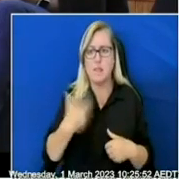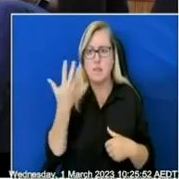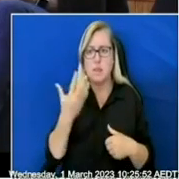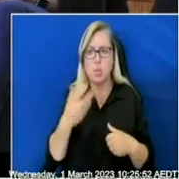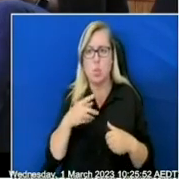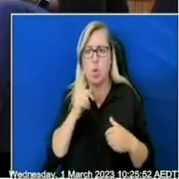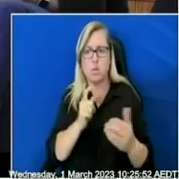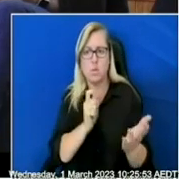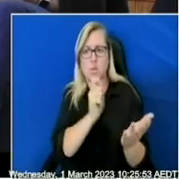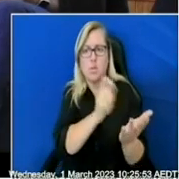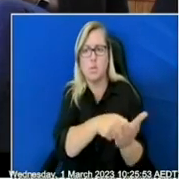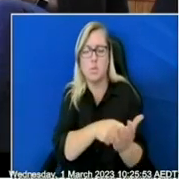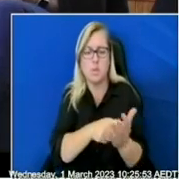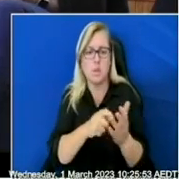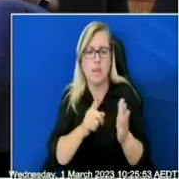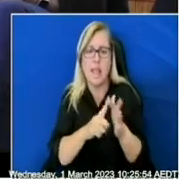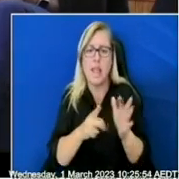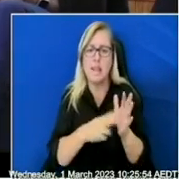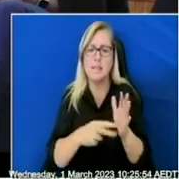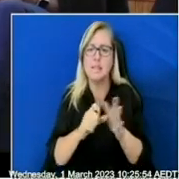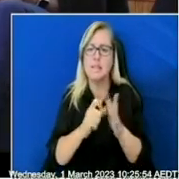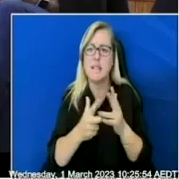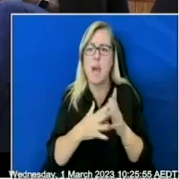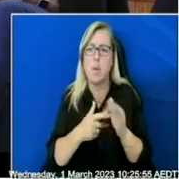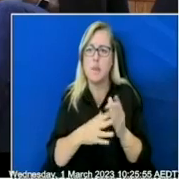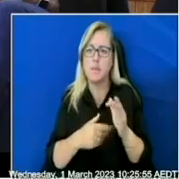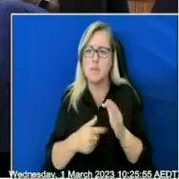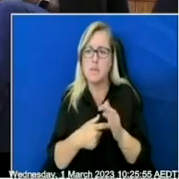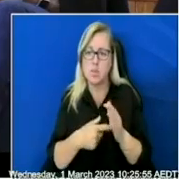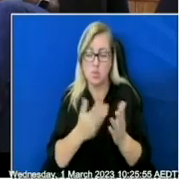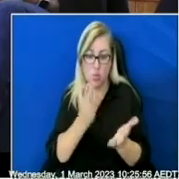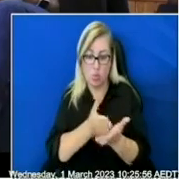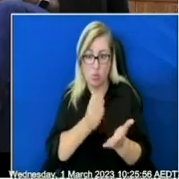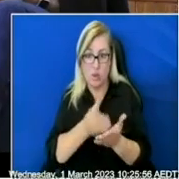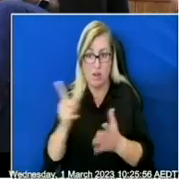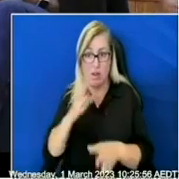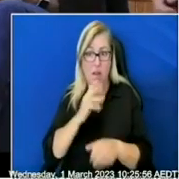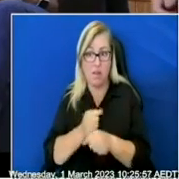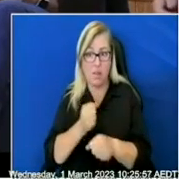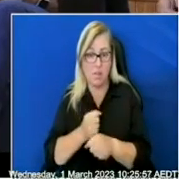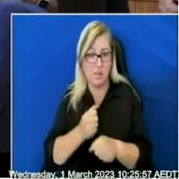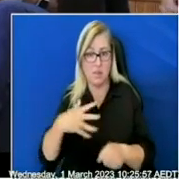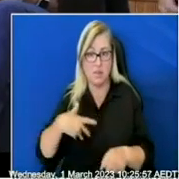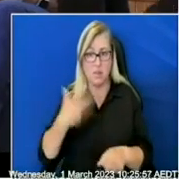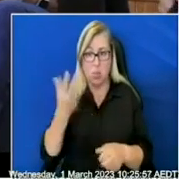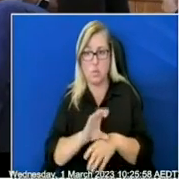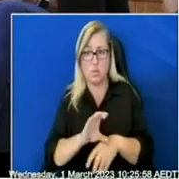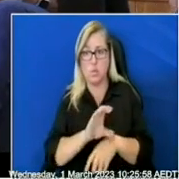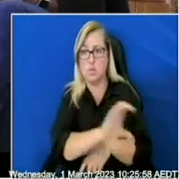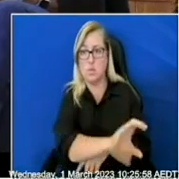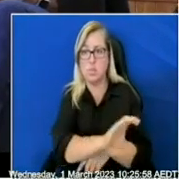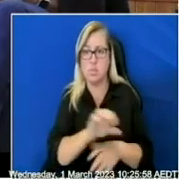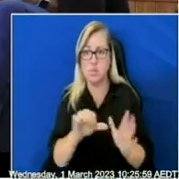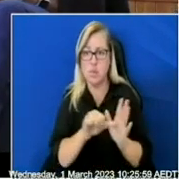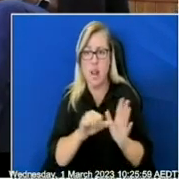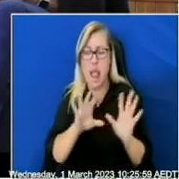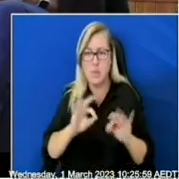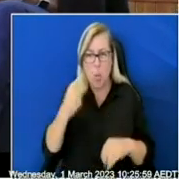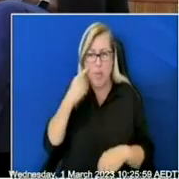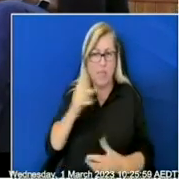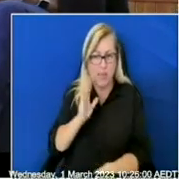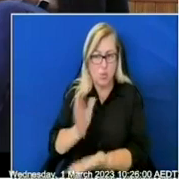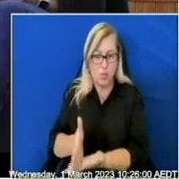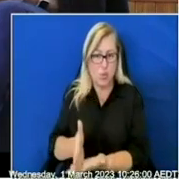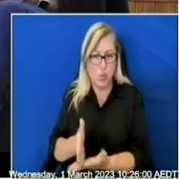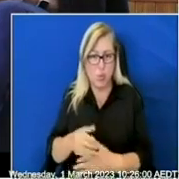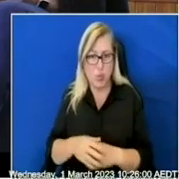So that was the kids. Raises. That was so the other lies. I don't think that would have been true. No. Because they love Gran and